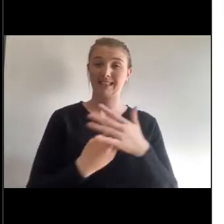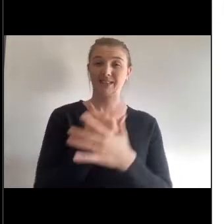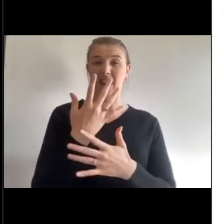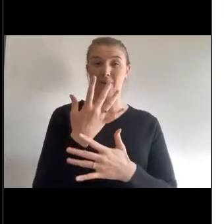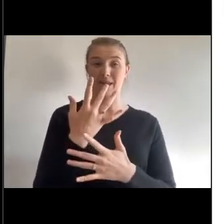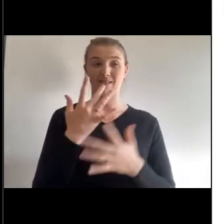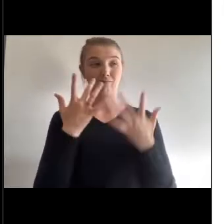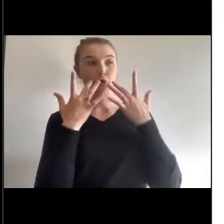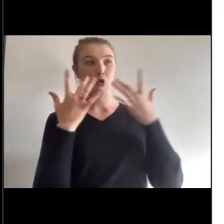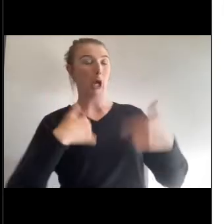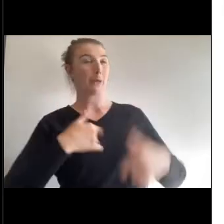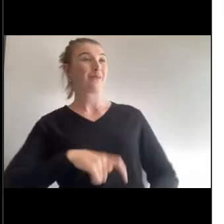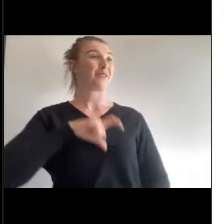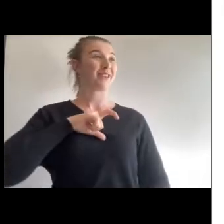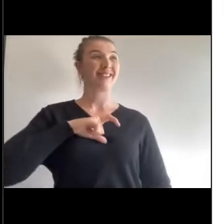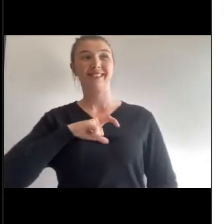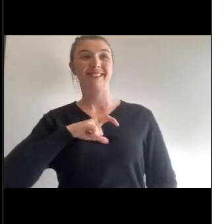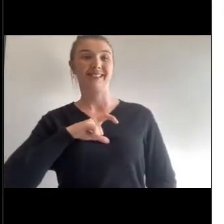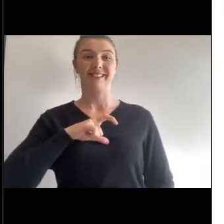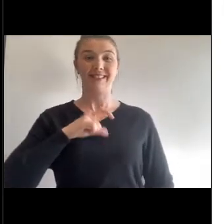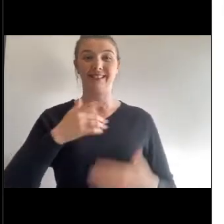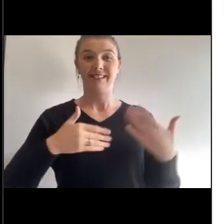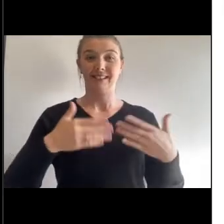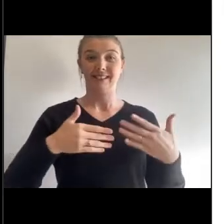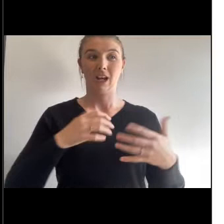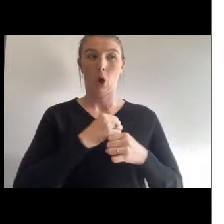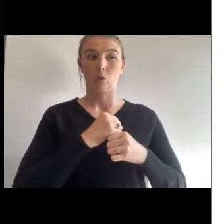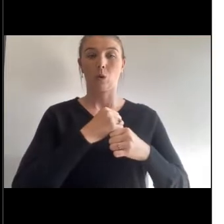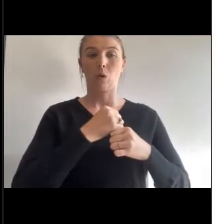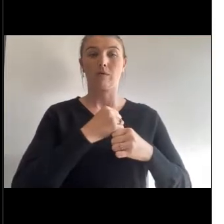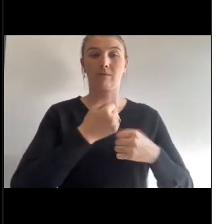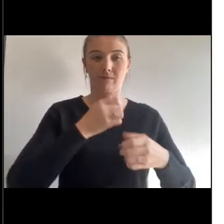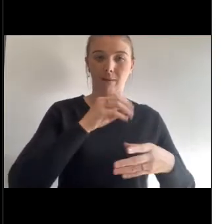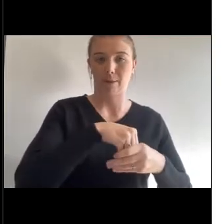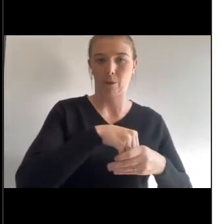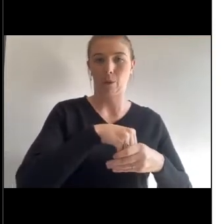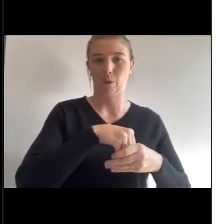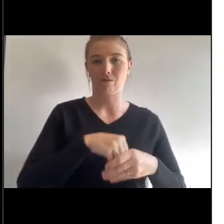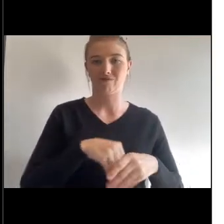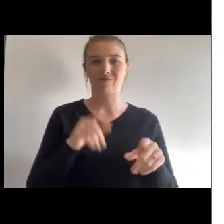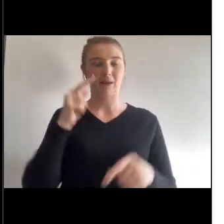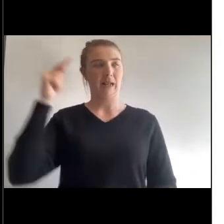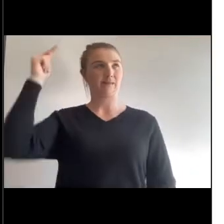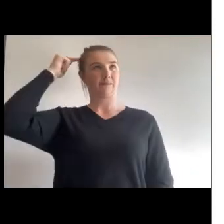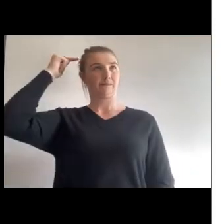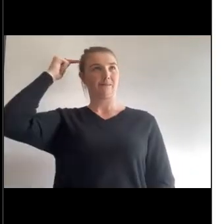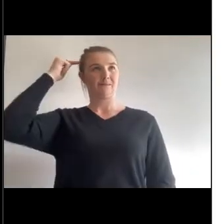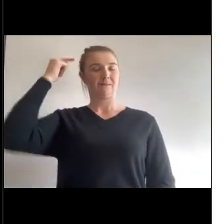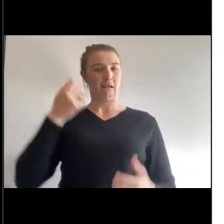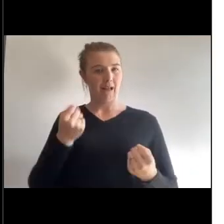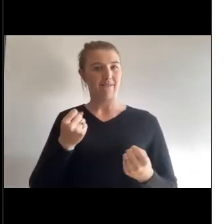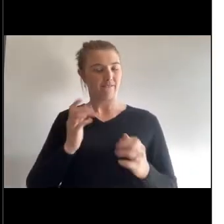remembering, holding on to the belief, to the memory that you have an absolute right to be